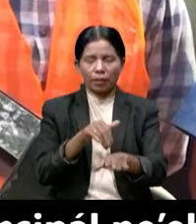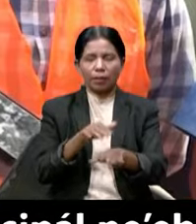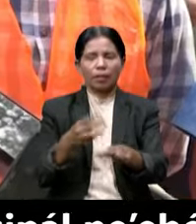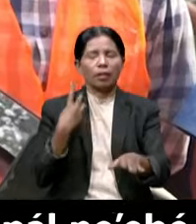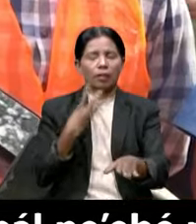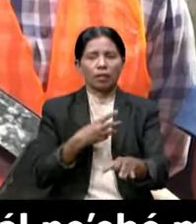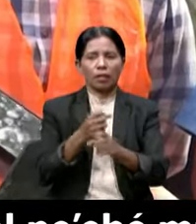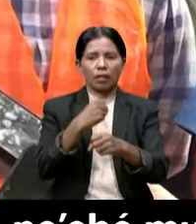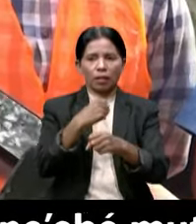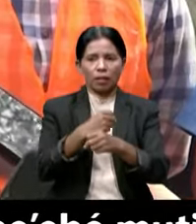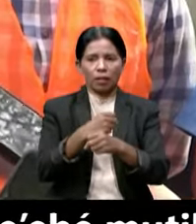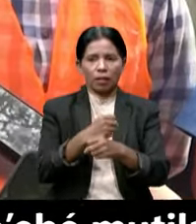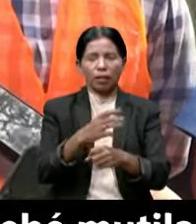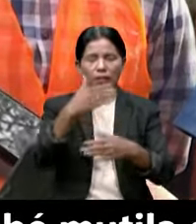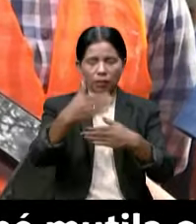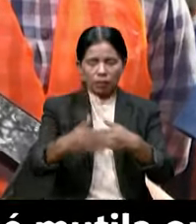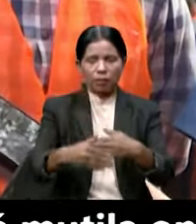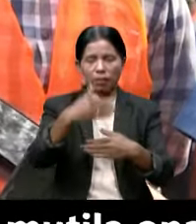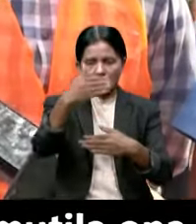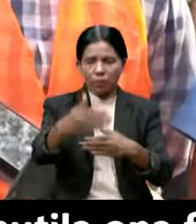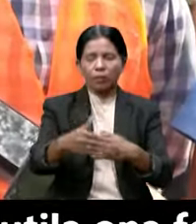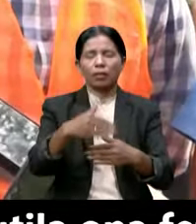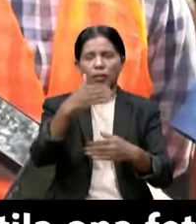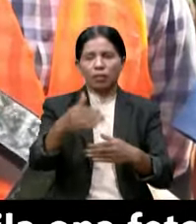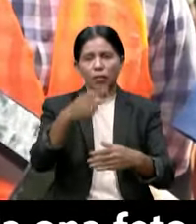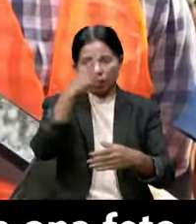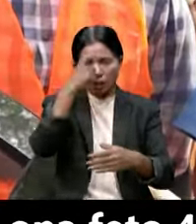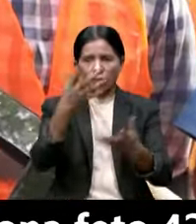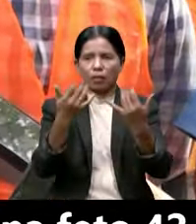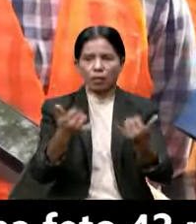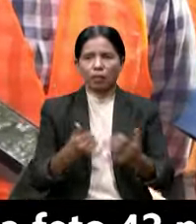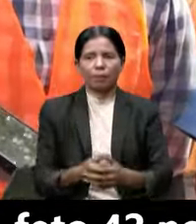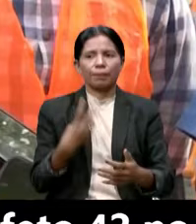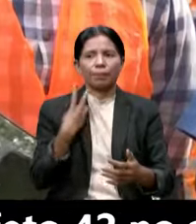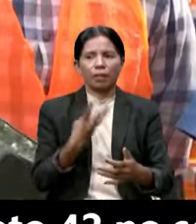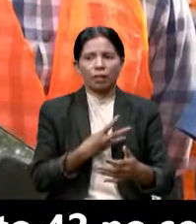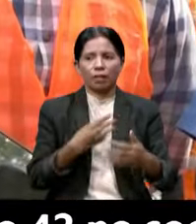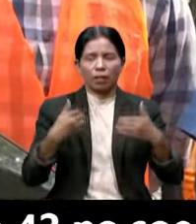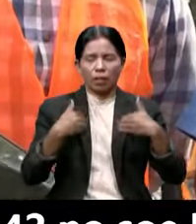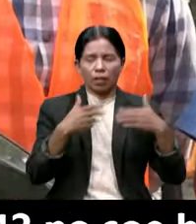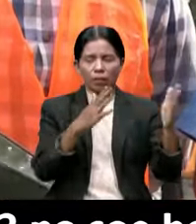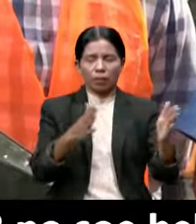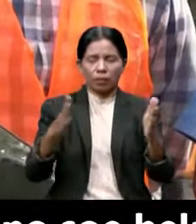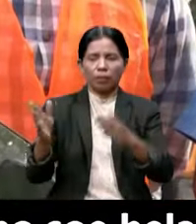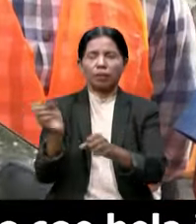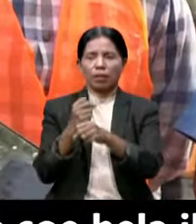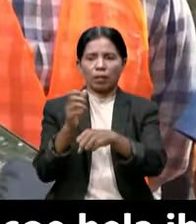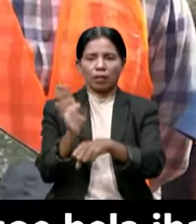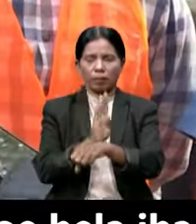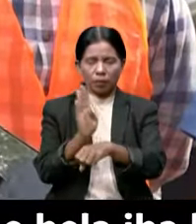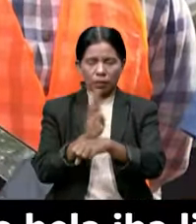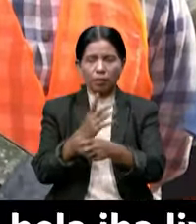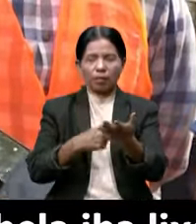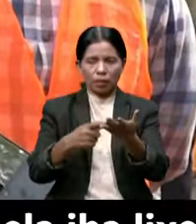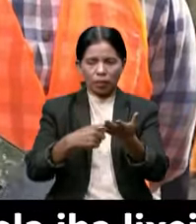talo, tapa por etapa, passo por etapa, passo, tamba agora da DAO, e tá, e aí ela processo de negociação, negociação